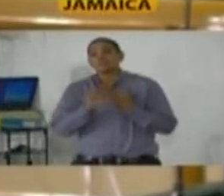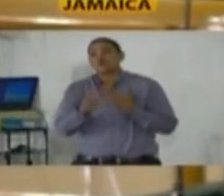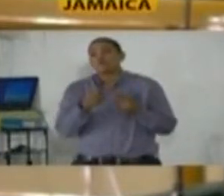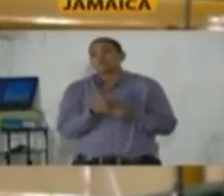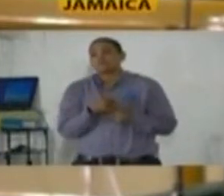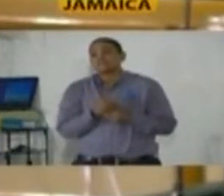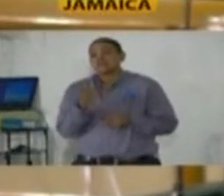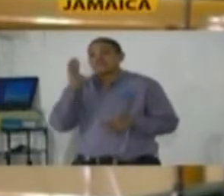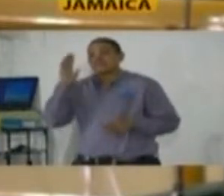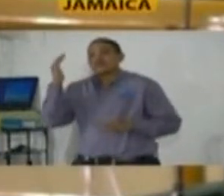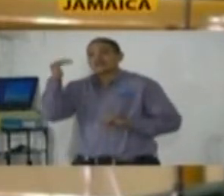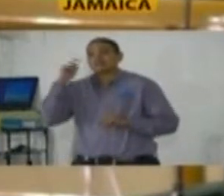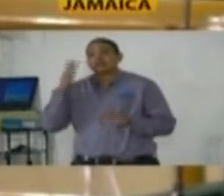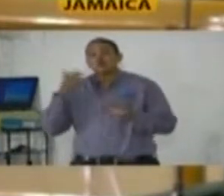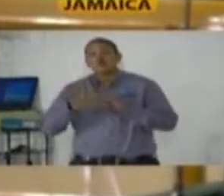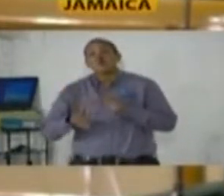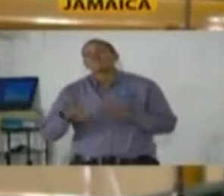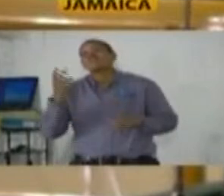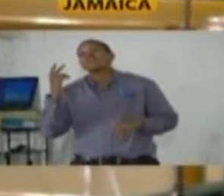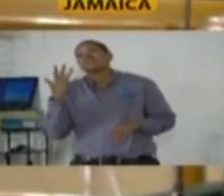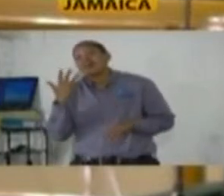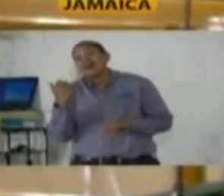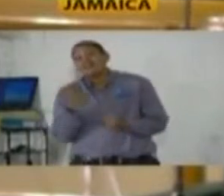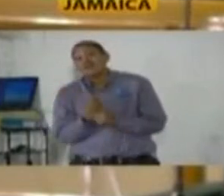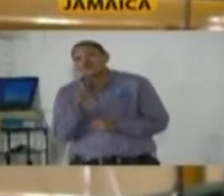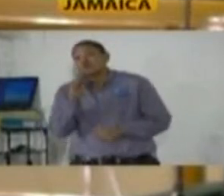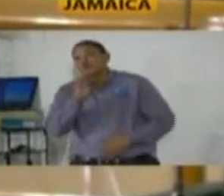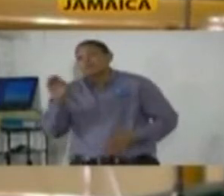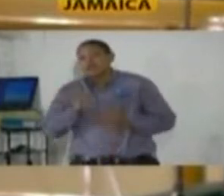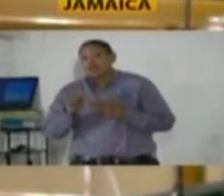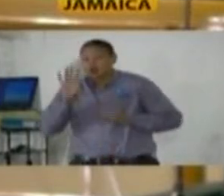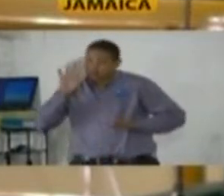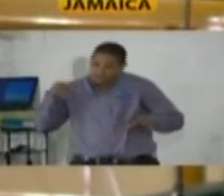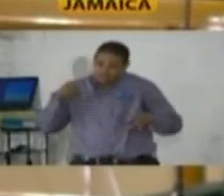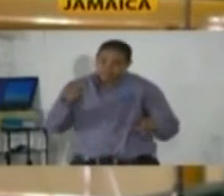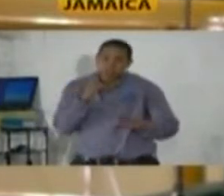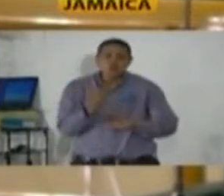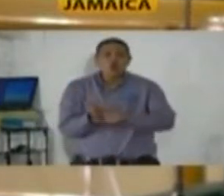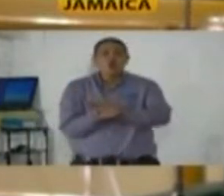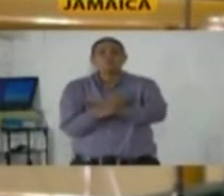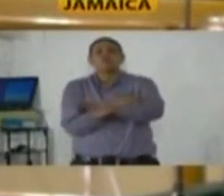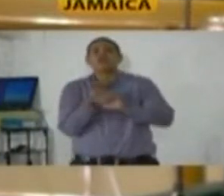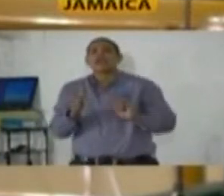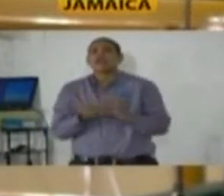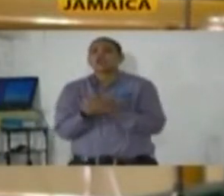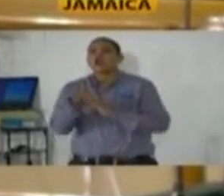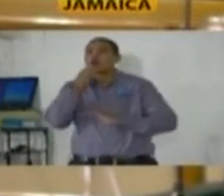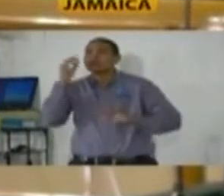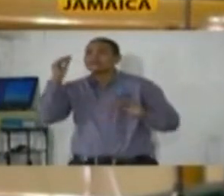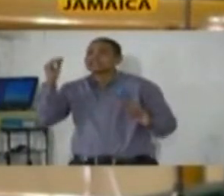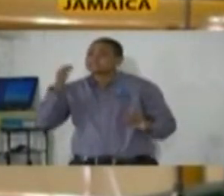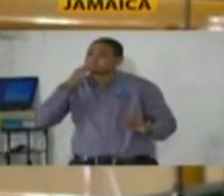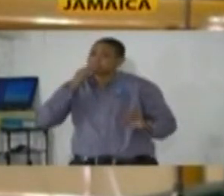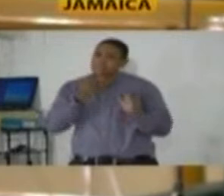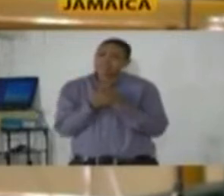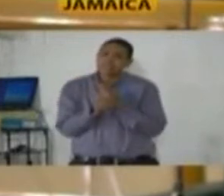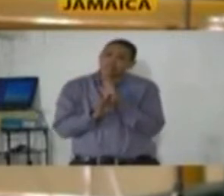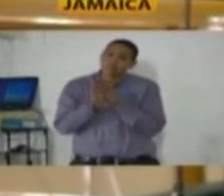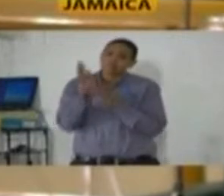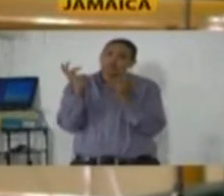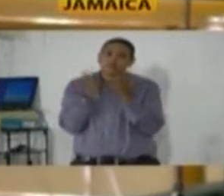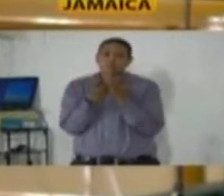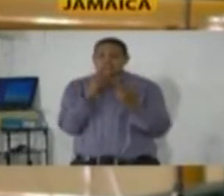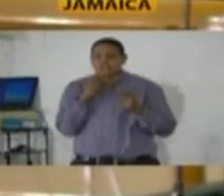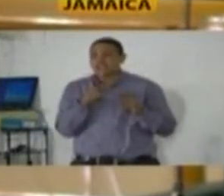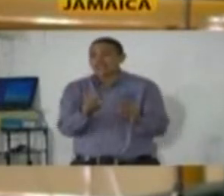expected that over a 5-year period, $2 billion will be spent to upgrade the competencies of teachers in alignment with the